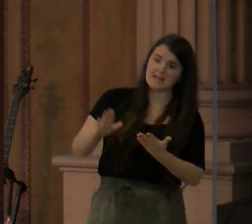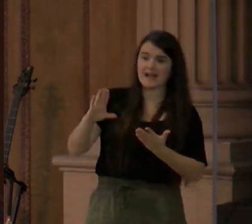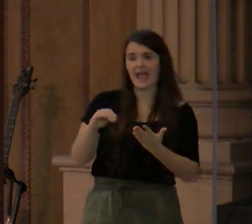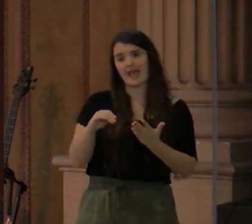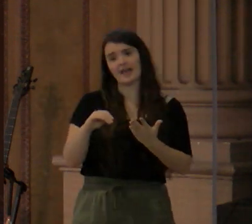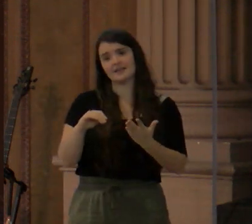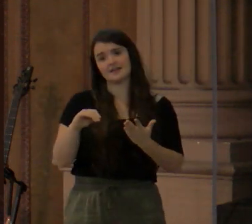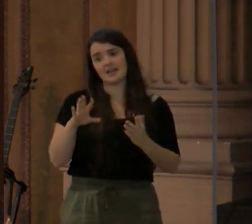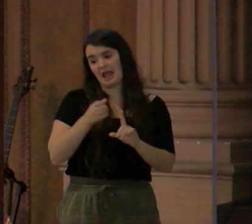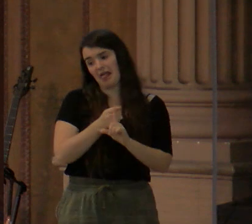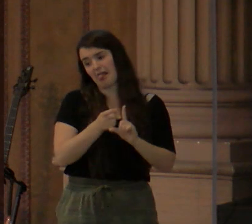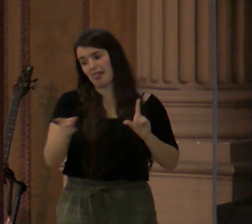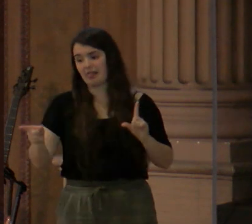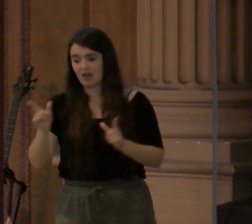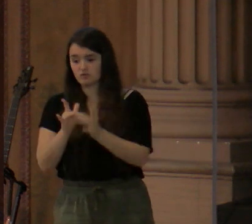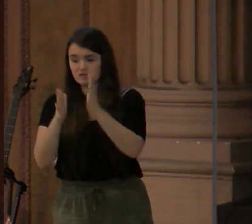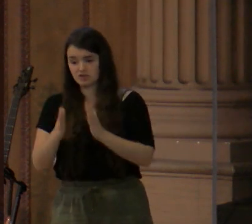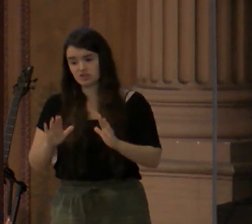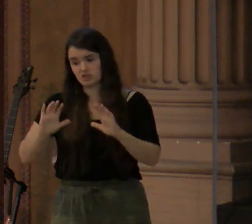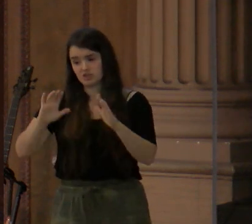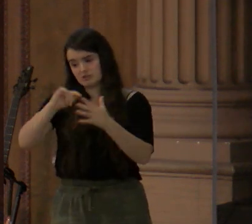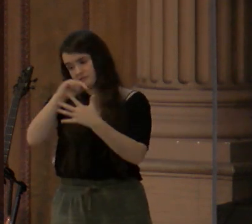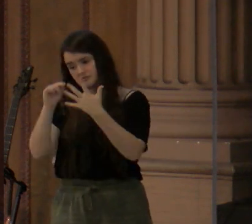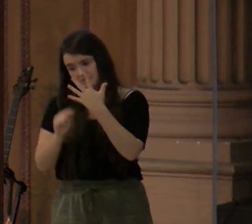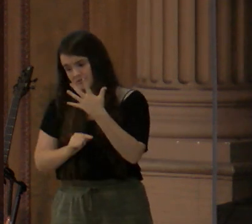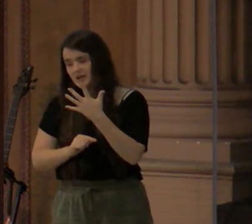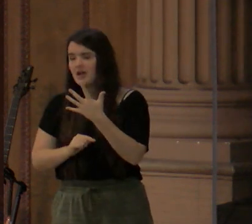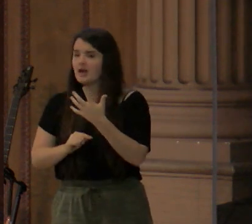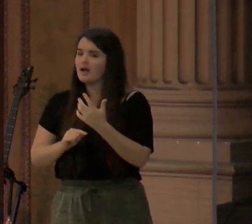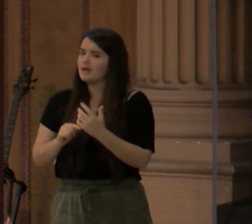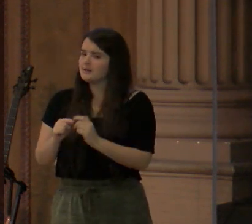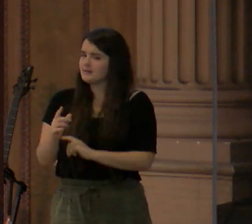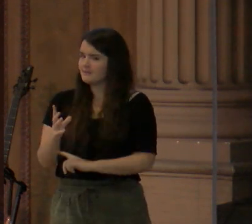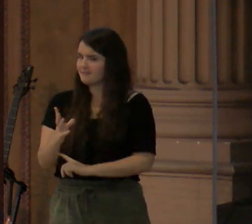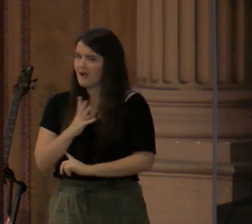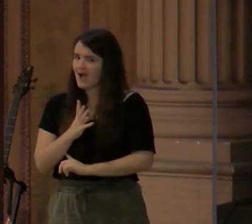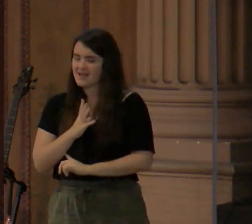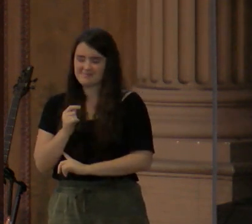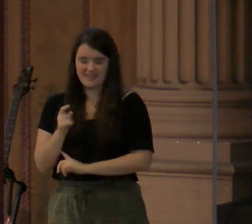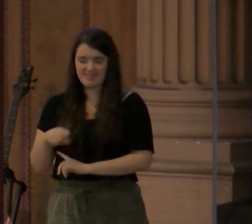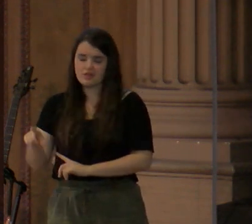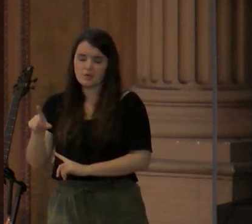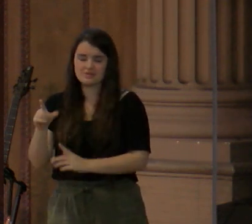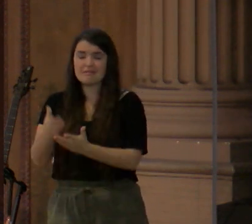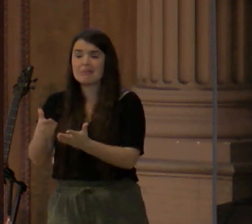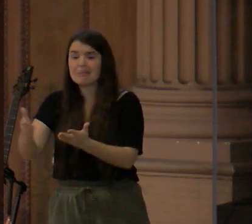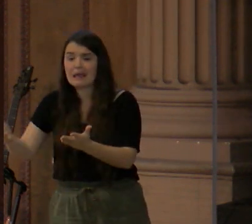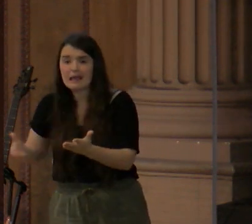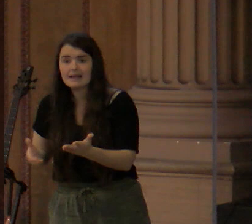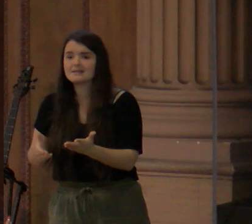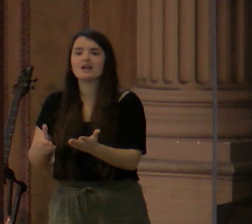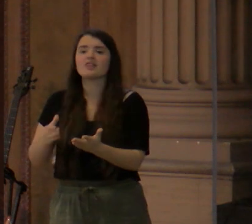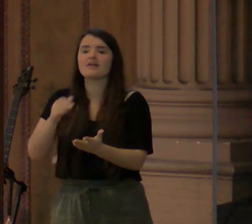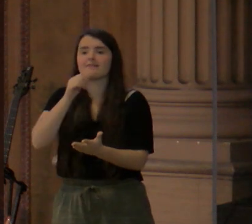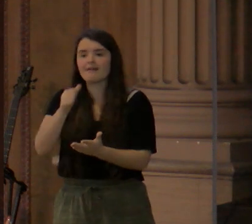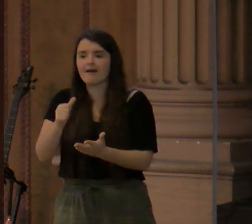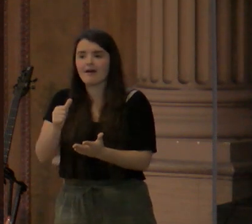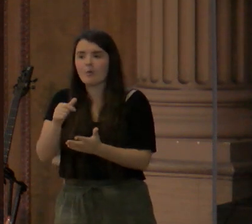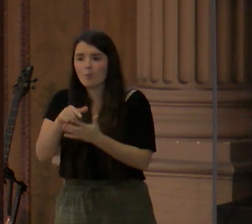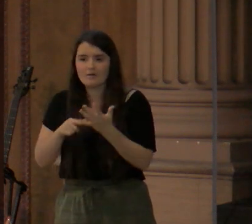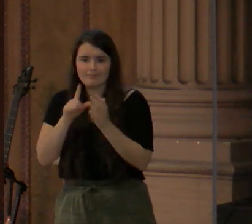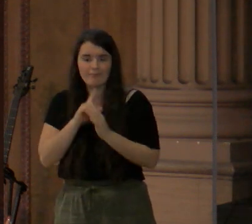And those things are all fine, they're just not essential, and they're not the things that are supposed to set us apart as a counterculture.